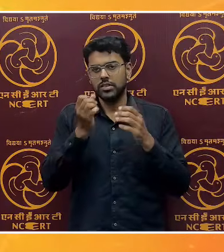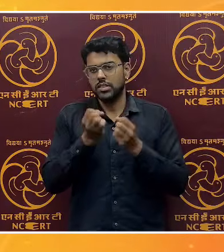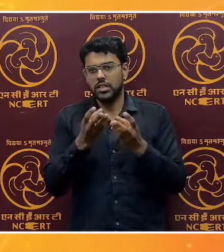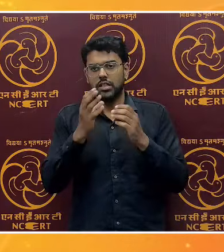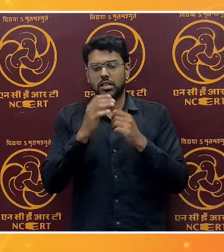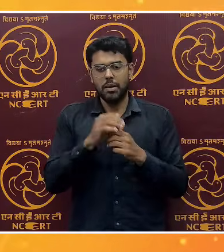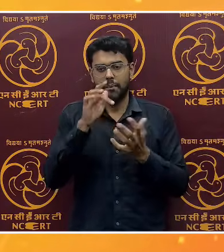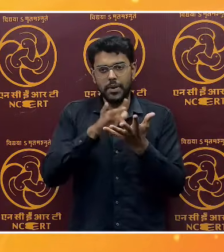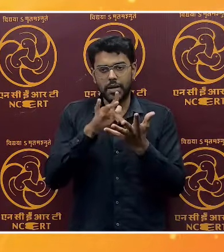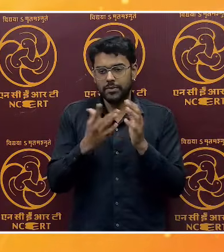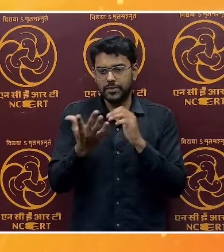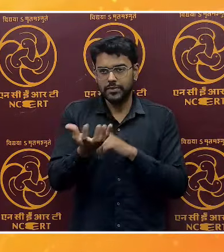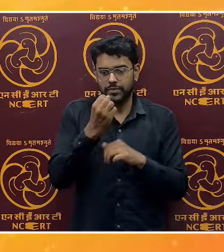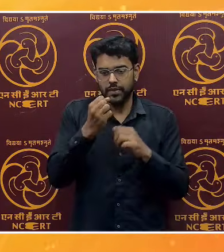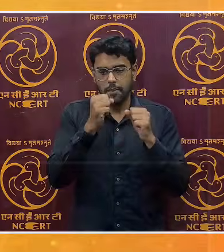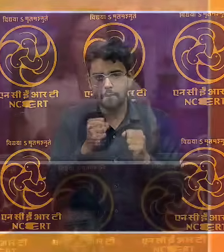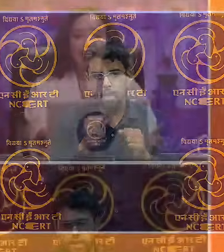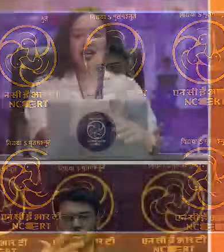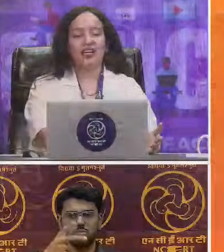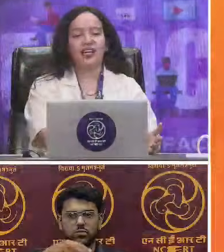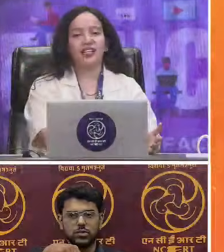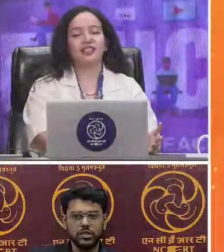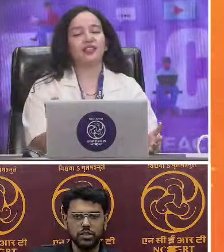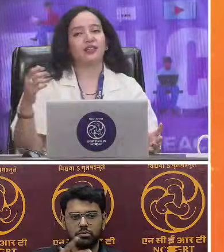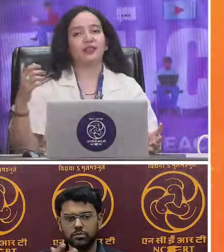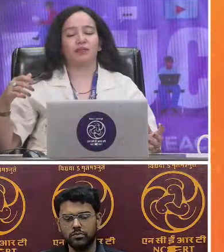a place where you can sit or stand.